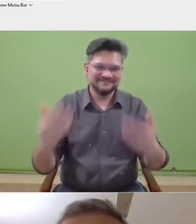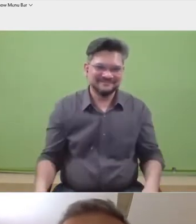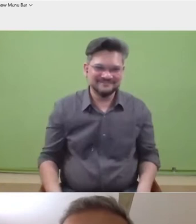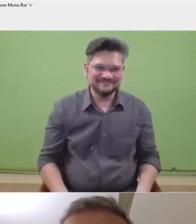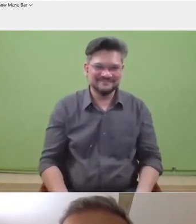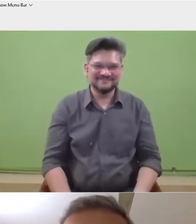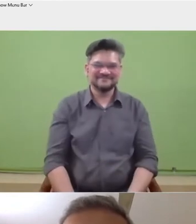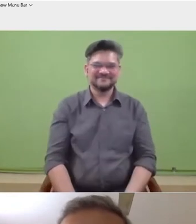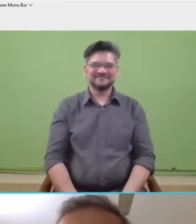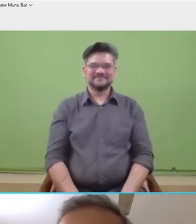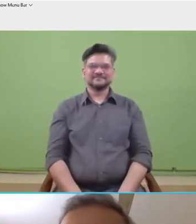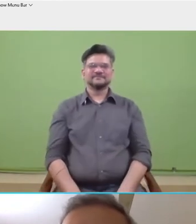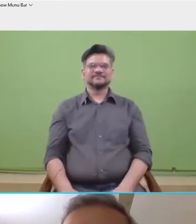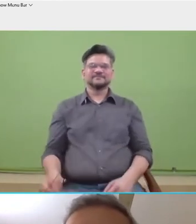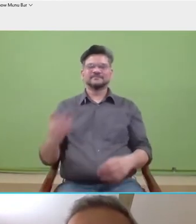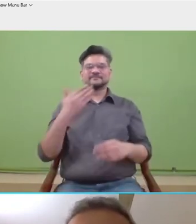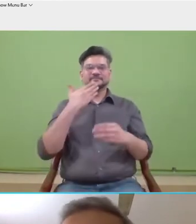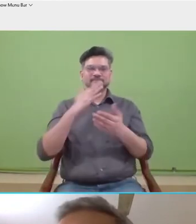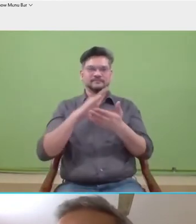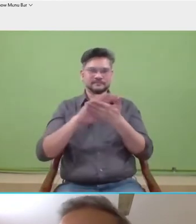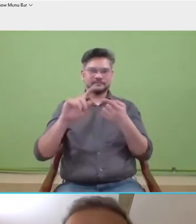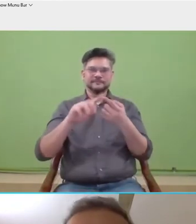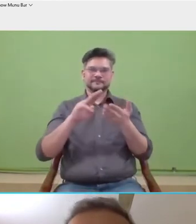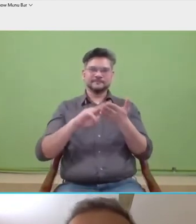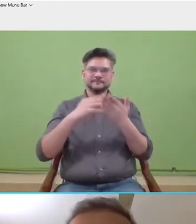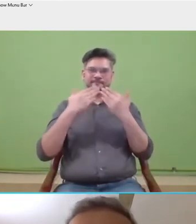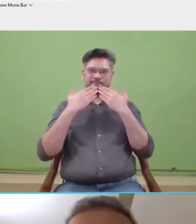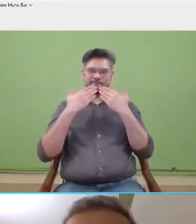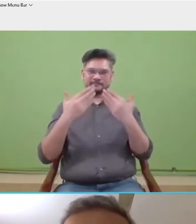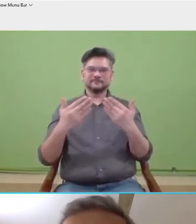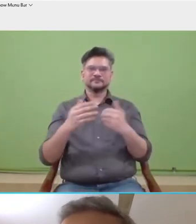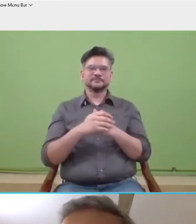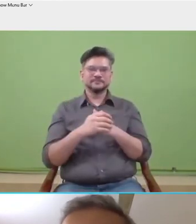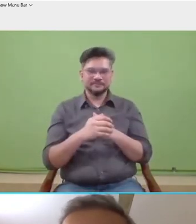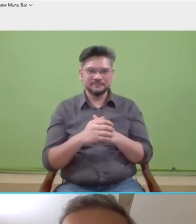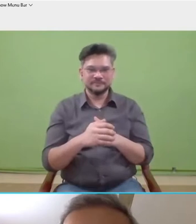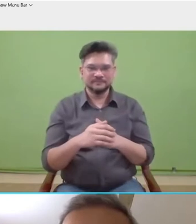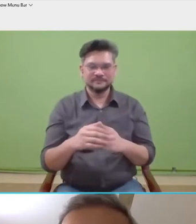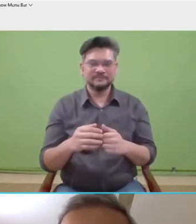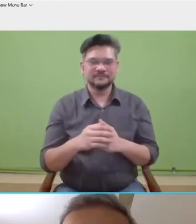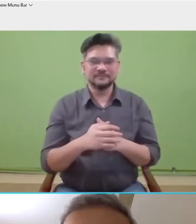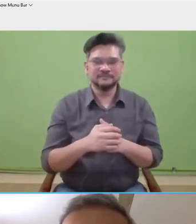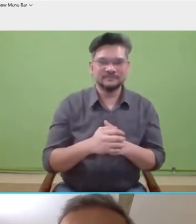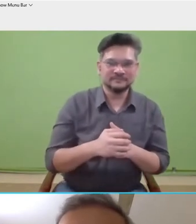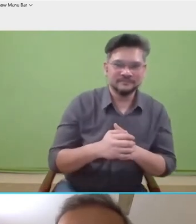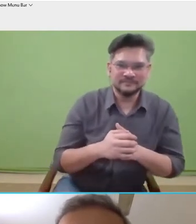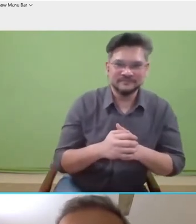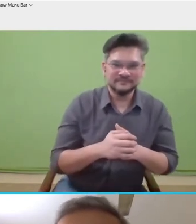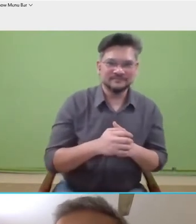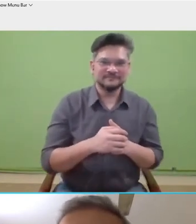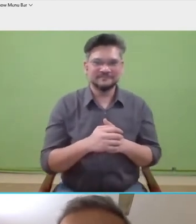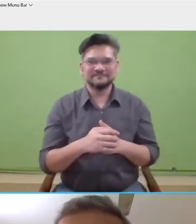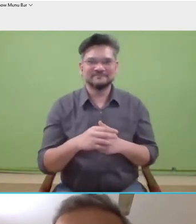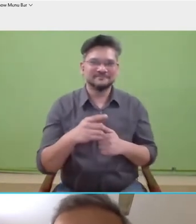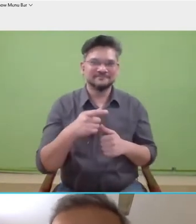okay thank you him i think that was most appropriate introduction as much required